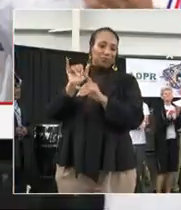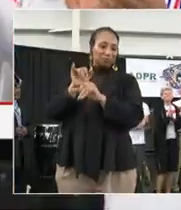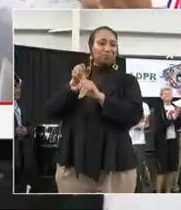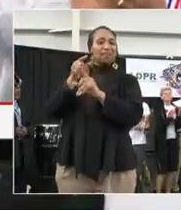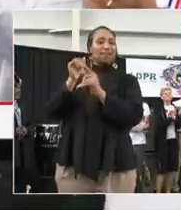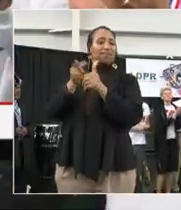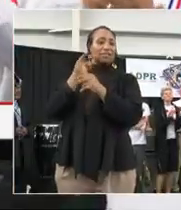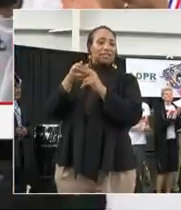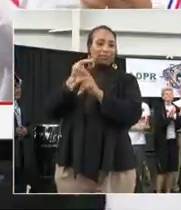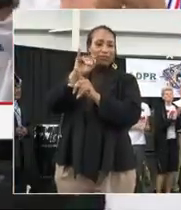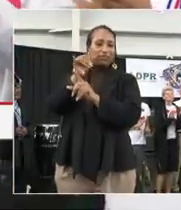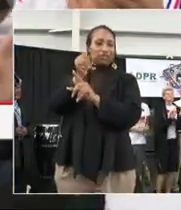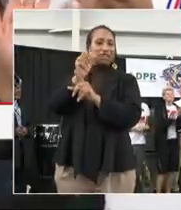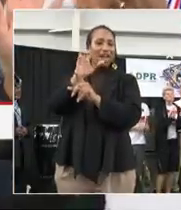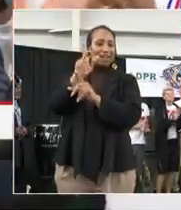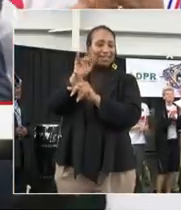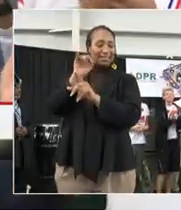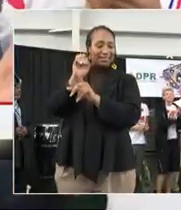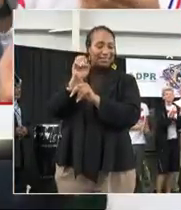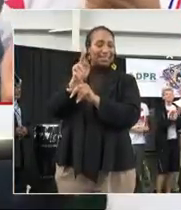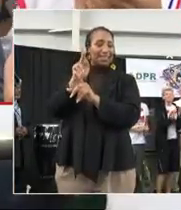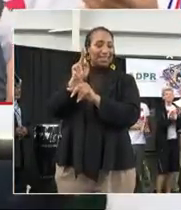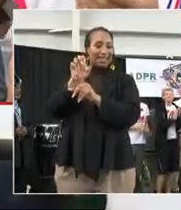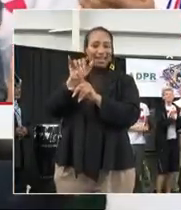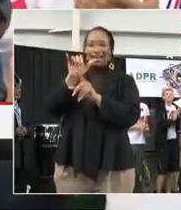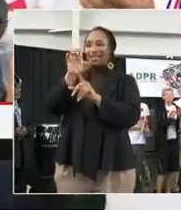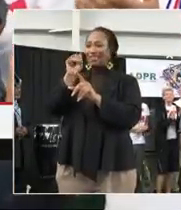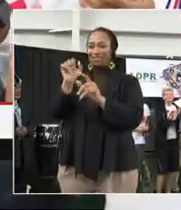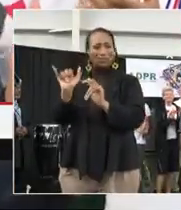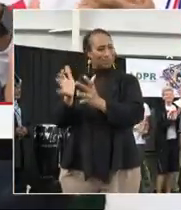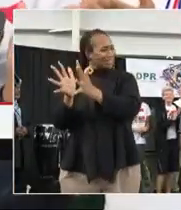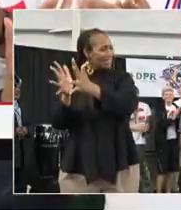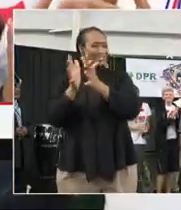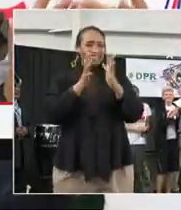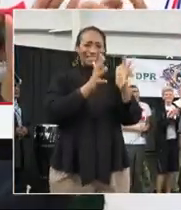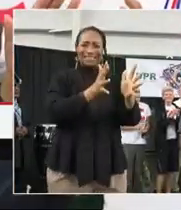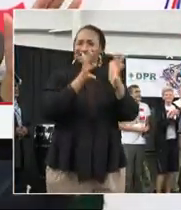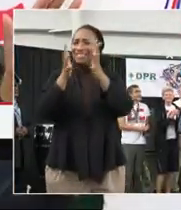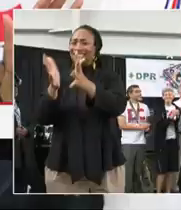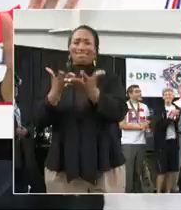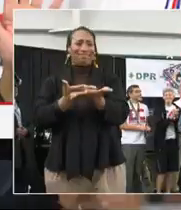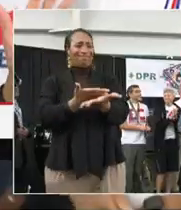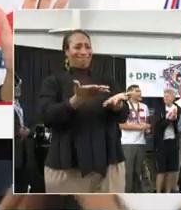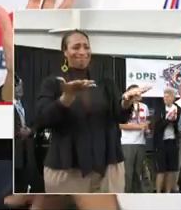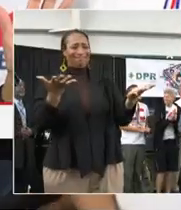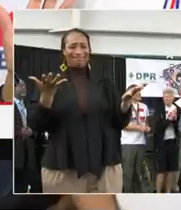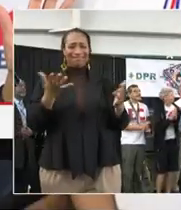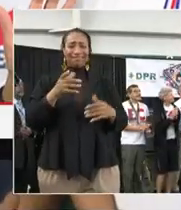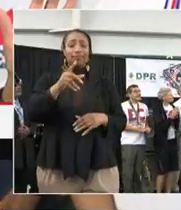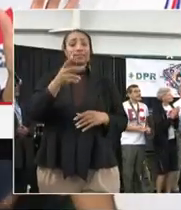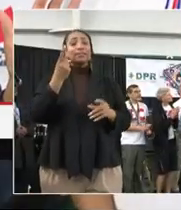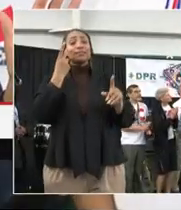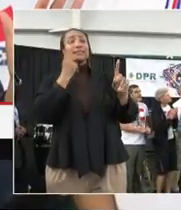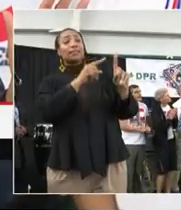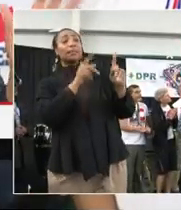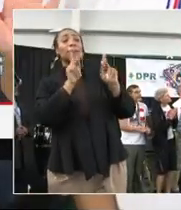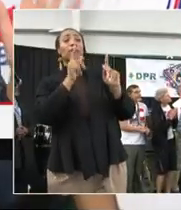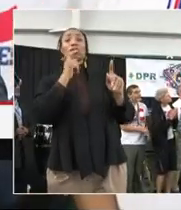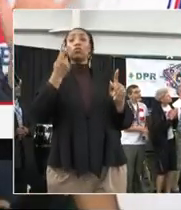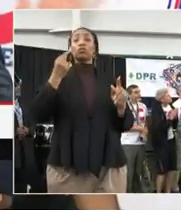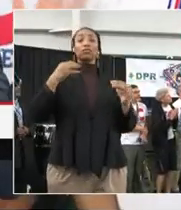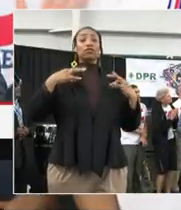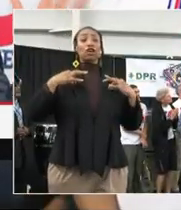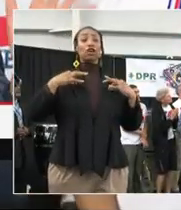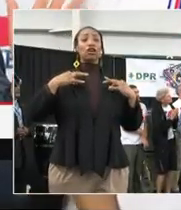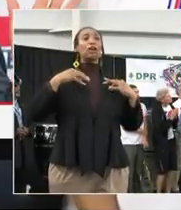of applause. Now, if you see some people in green shirts, give them a special thank you because